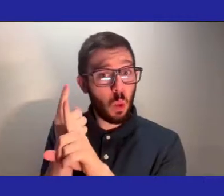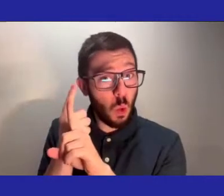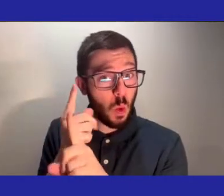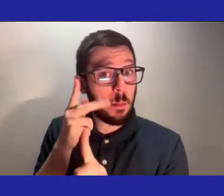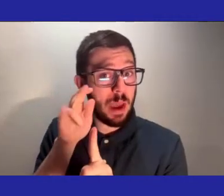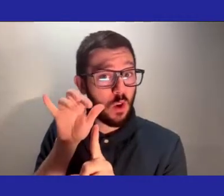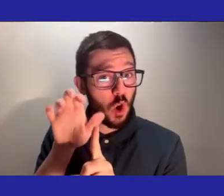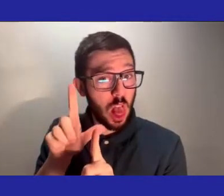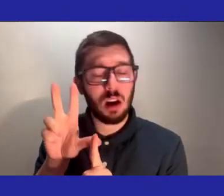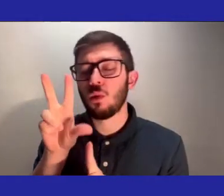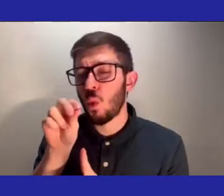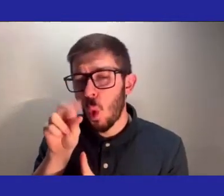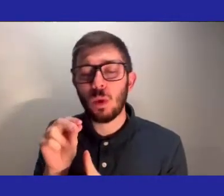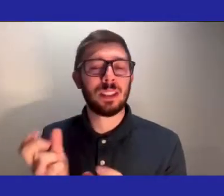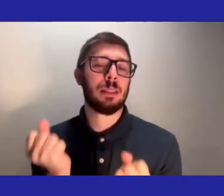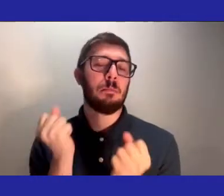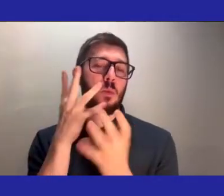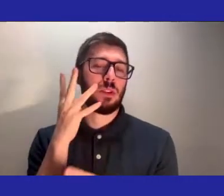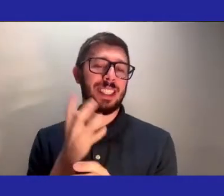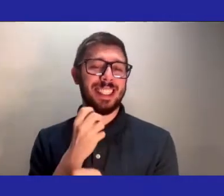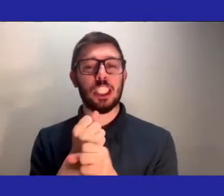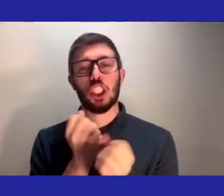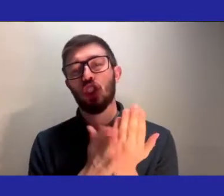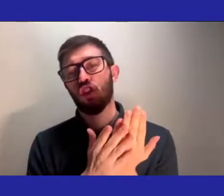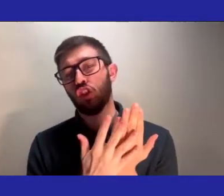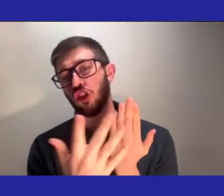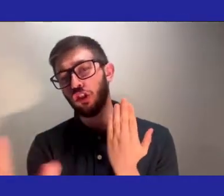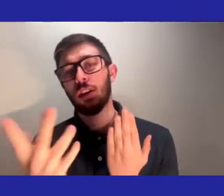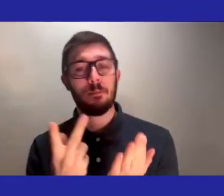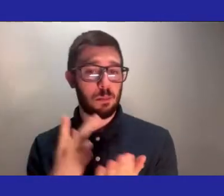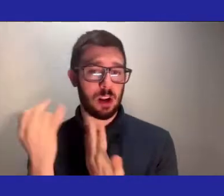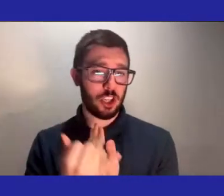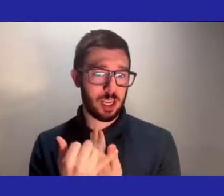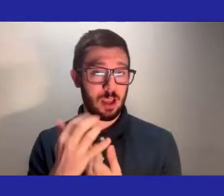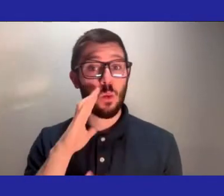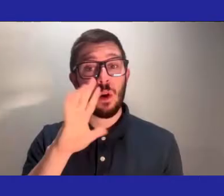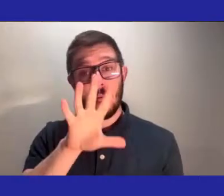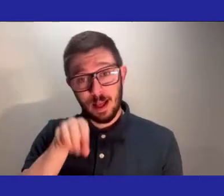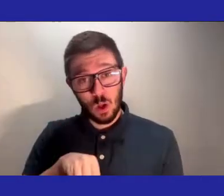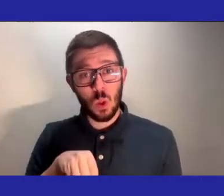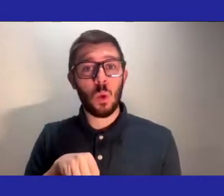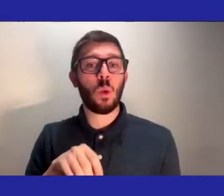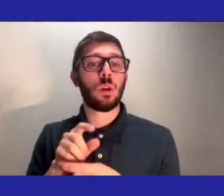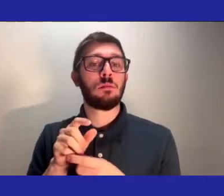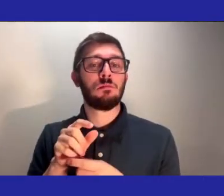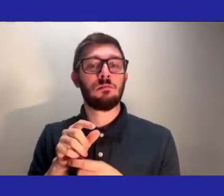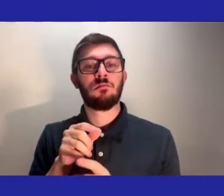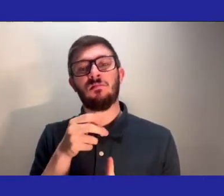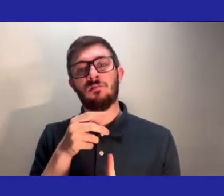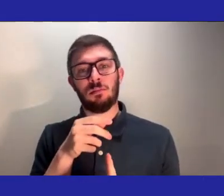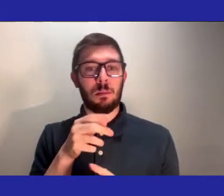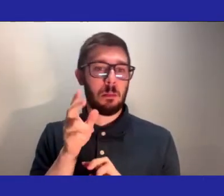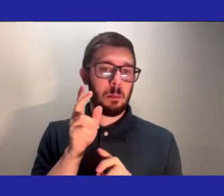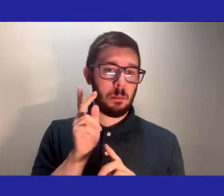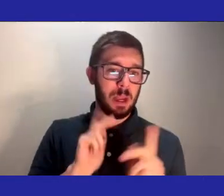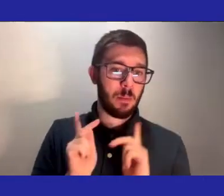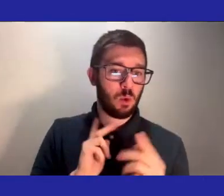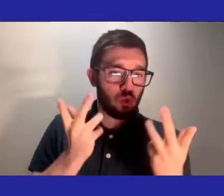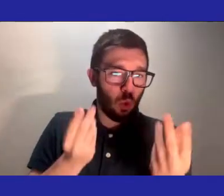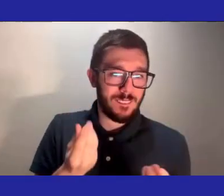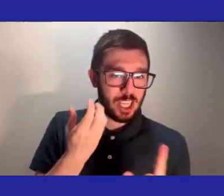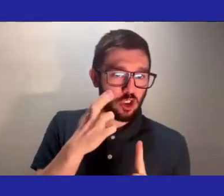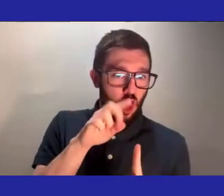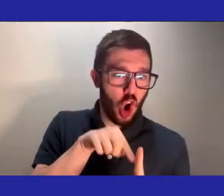a multi-year project that will include transitioning from PeopleSoft for HR onto